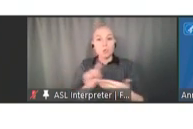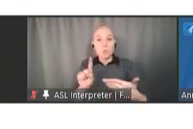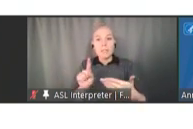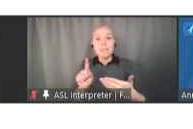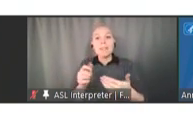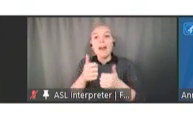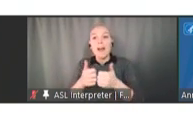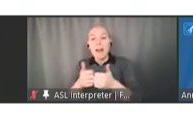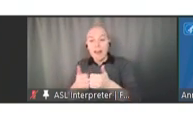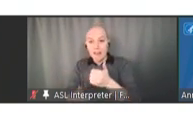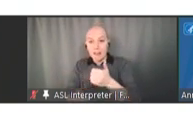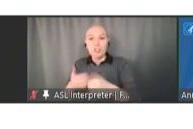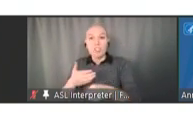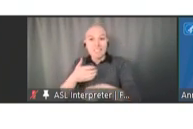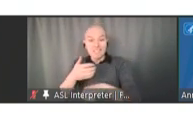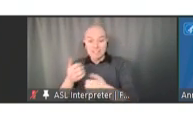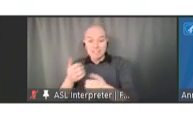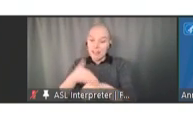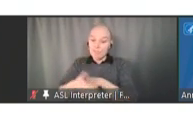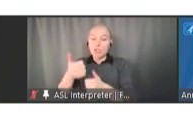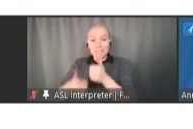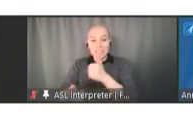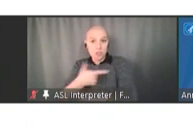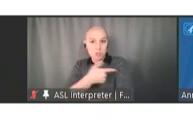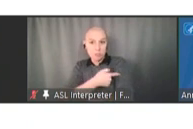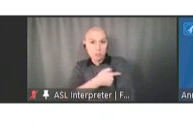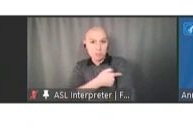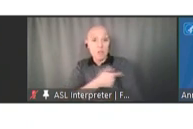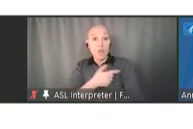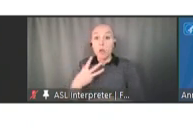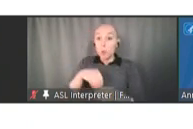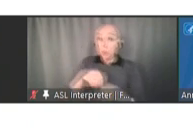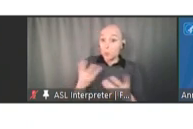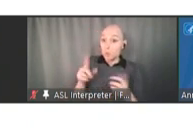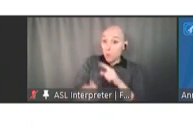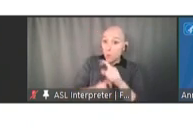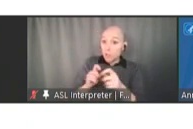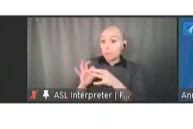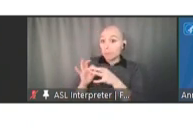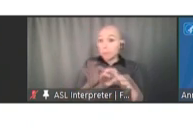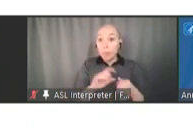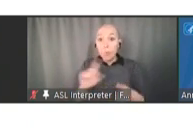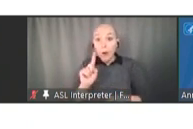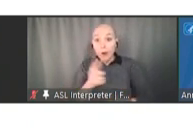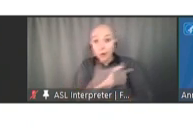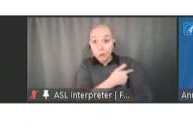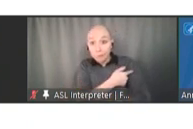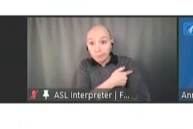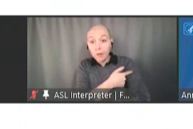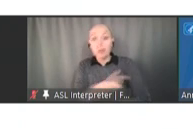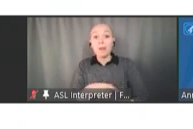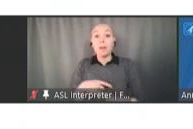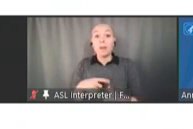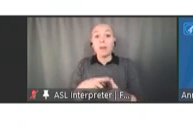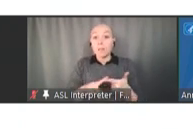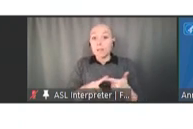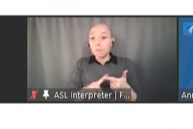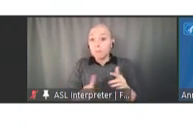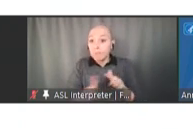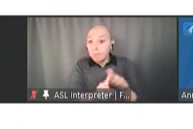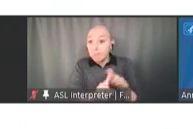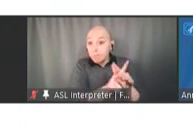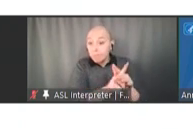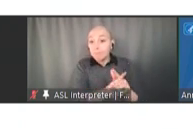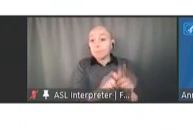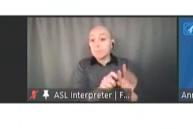and include questions about local injection sites and systemic reactions and health impacts, including inability to perform